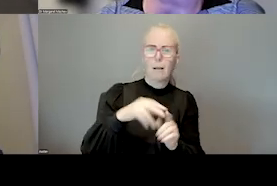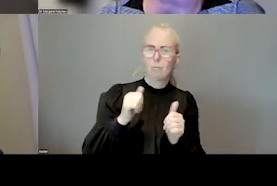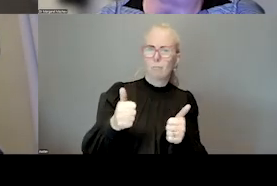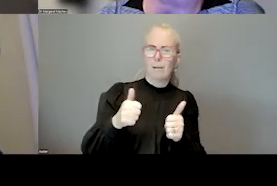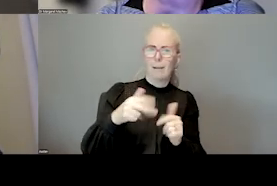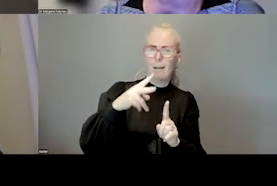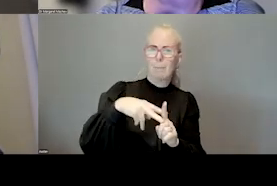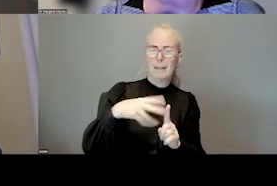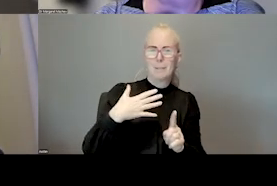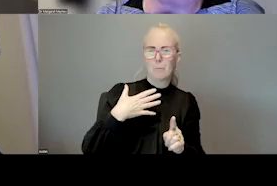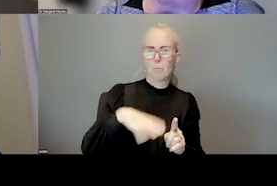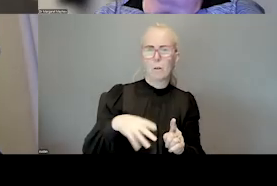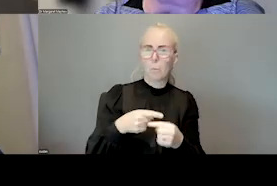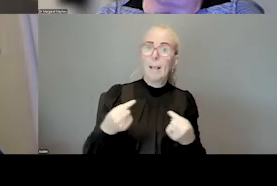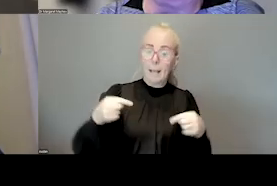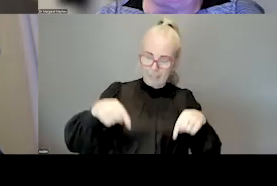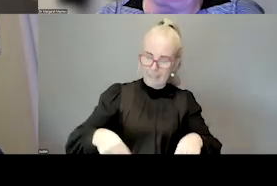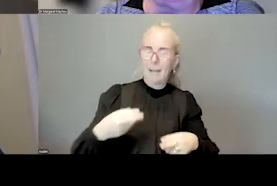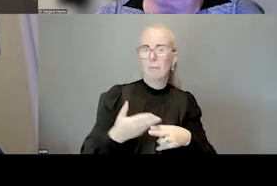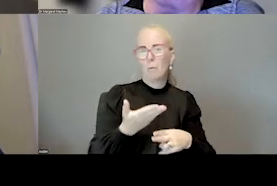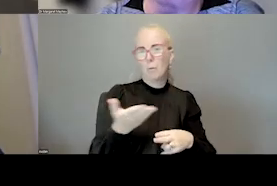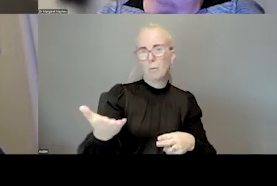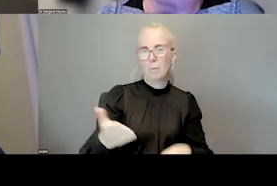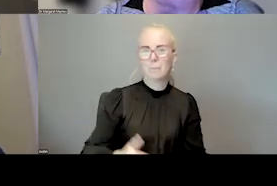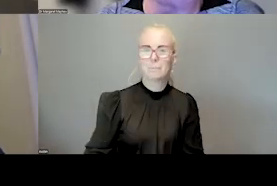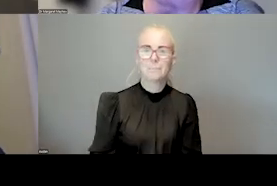you, and we're ready to help. Okay. Our So team spends a